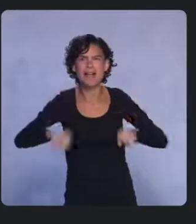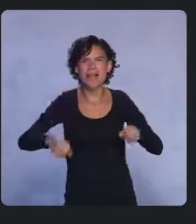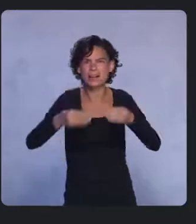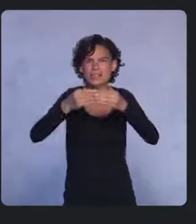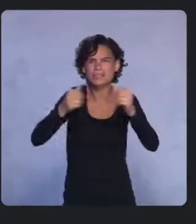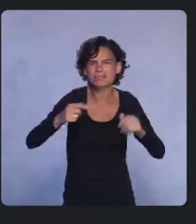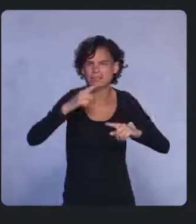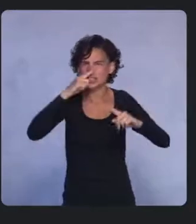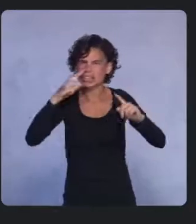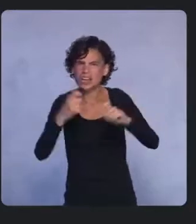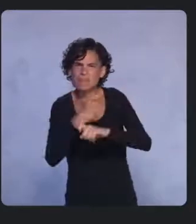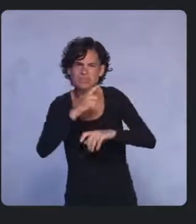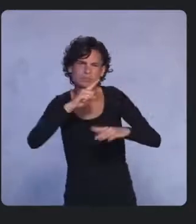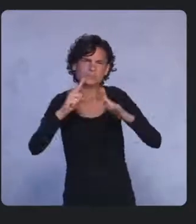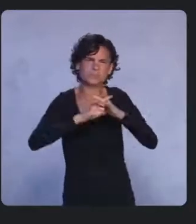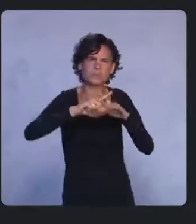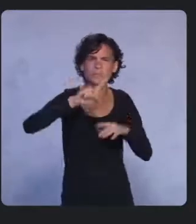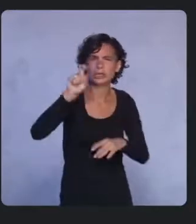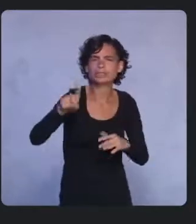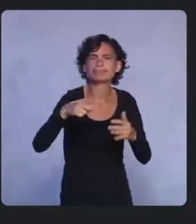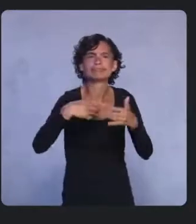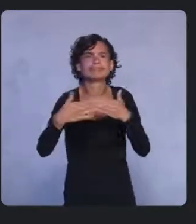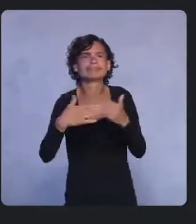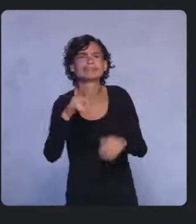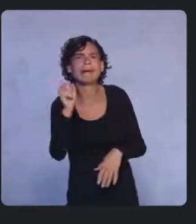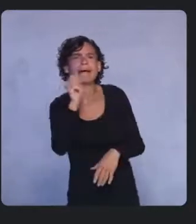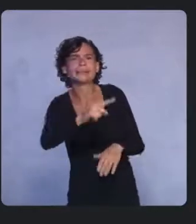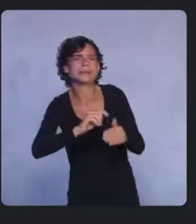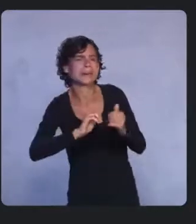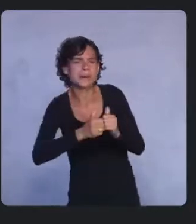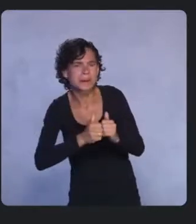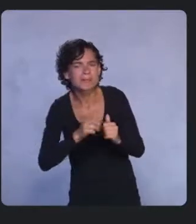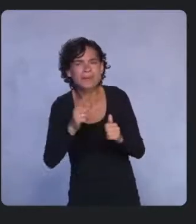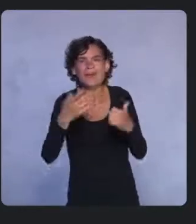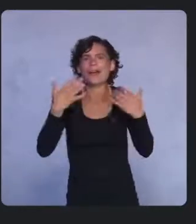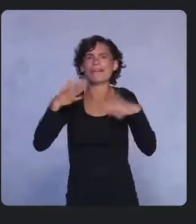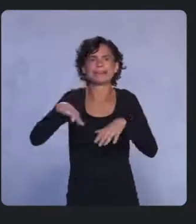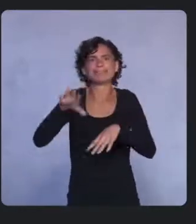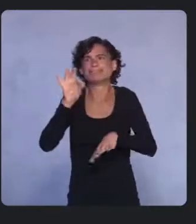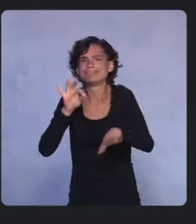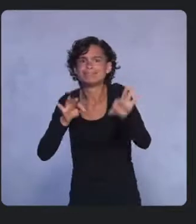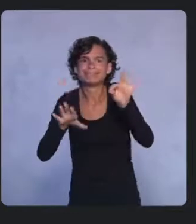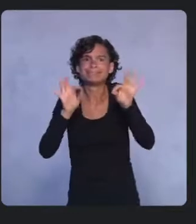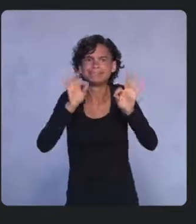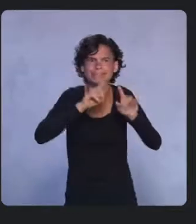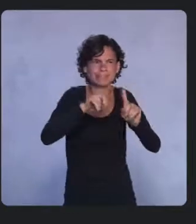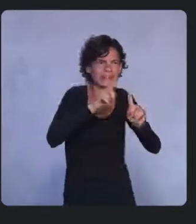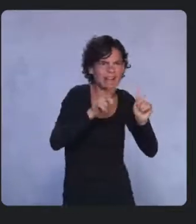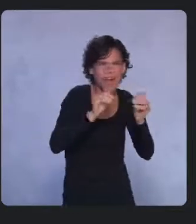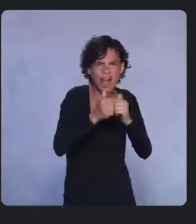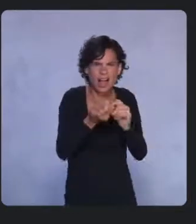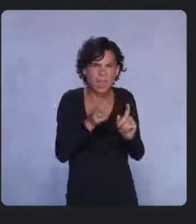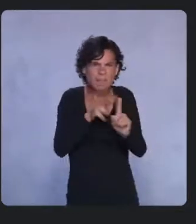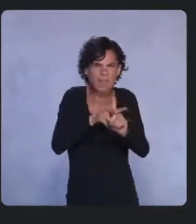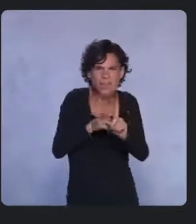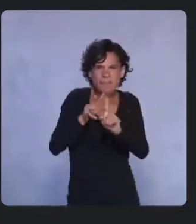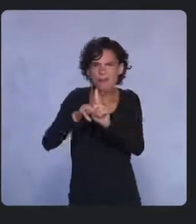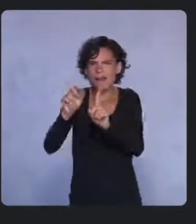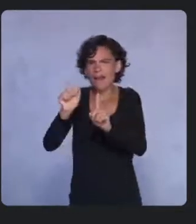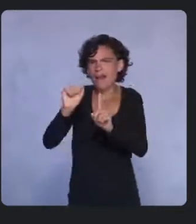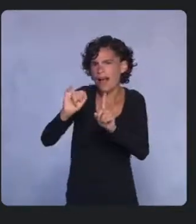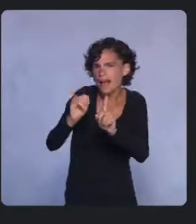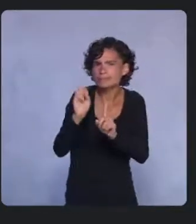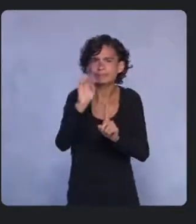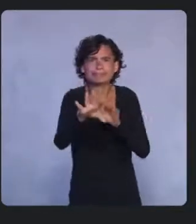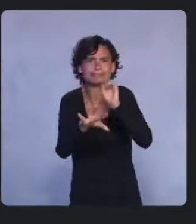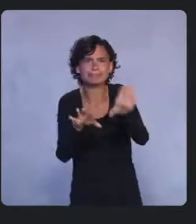how you ask them. But we're already finding other ways to apply AI to bring you new information.